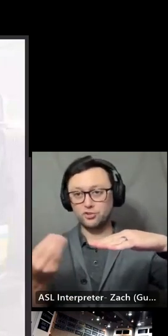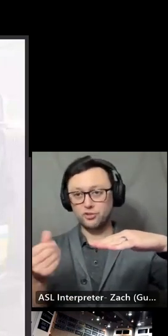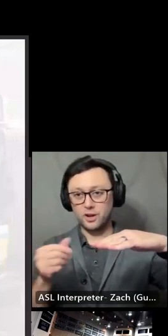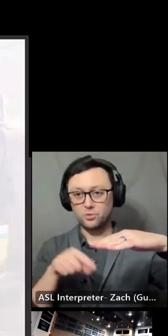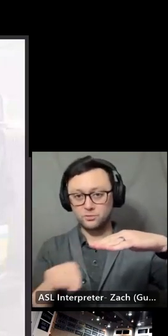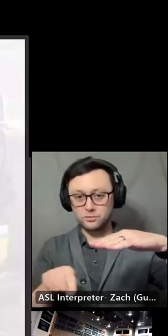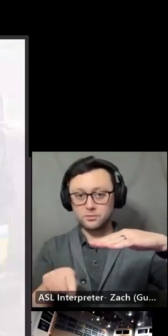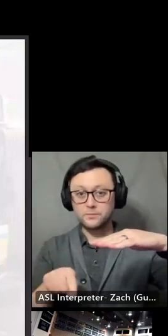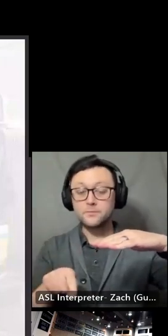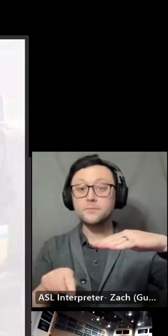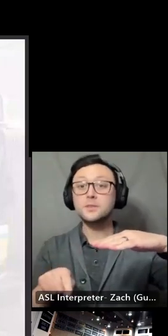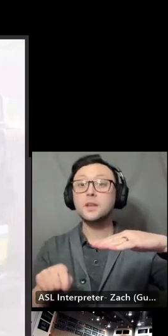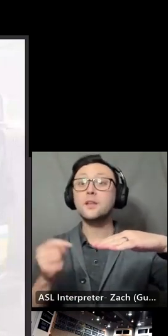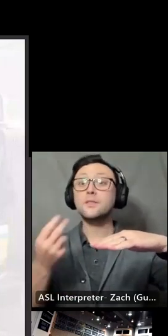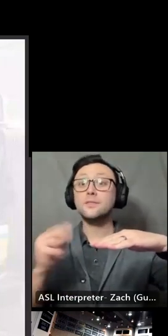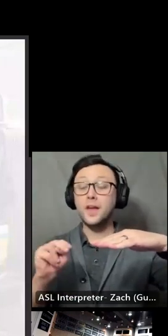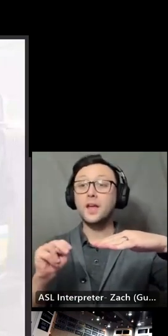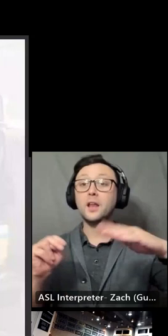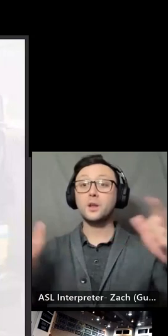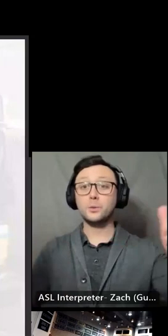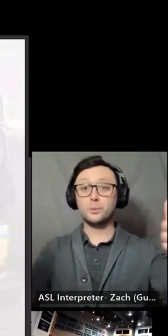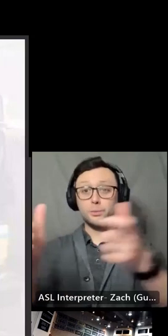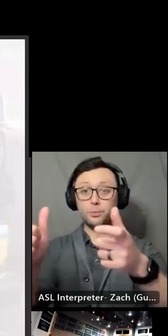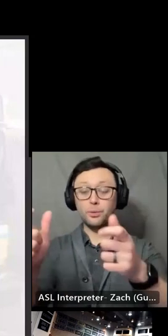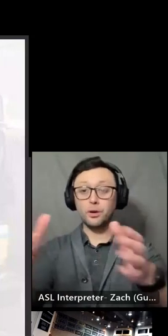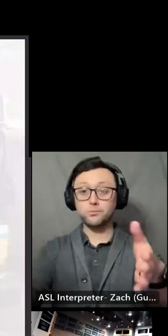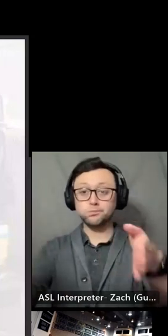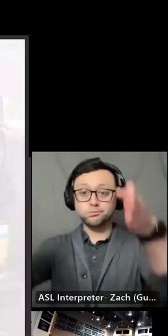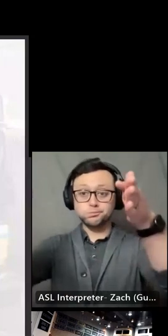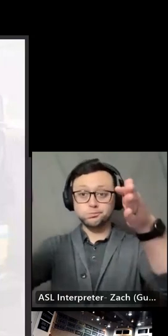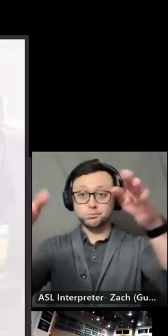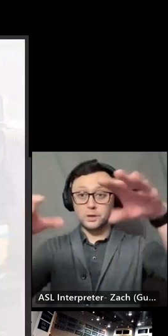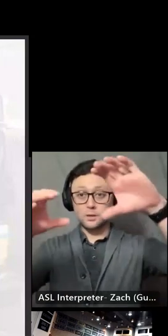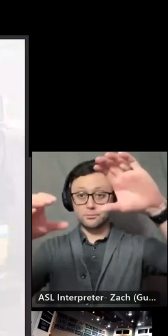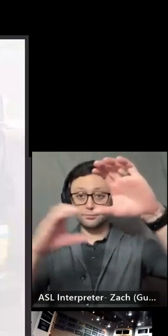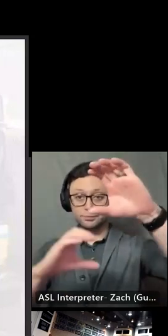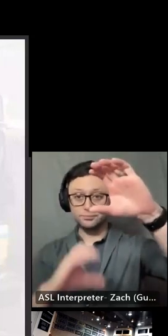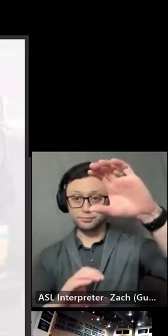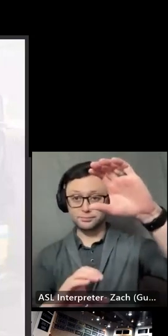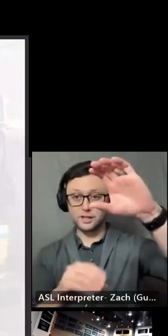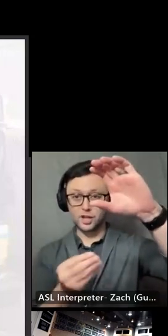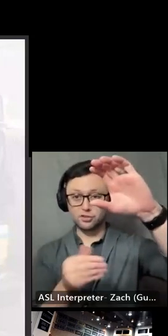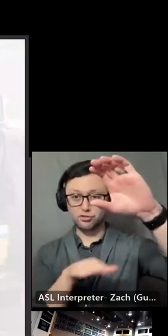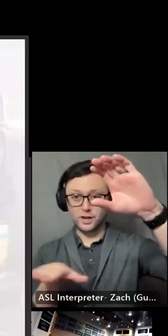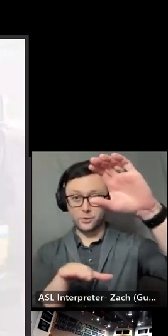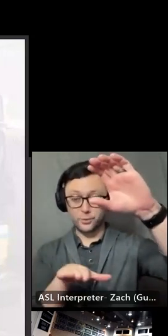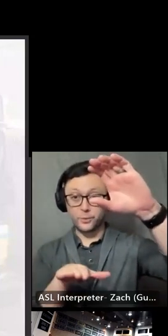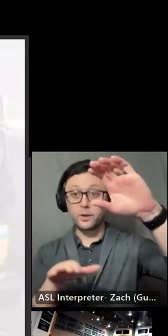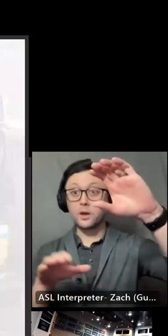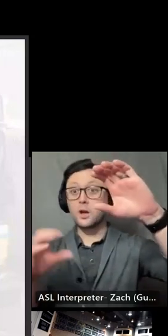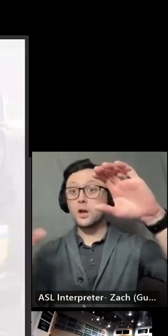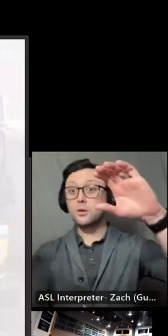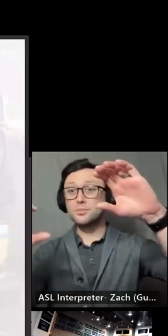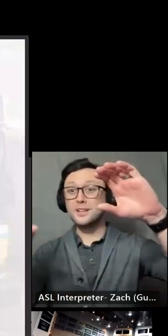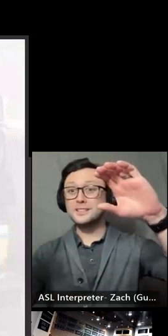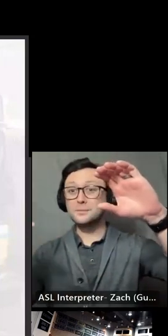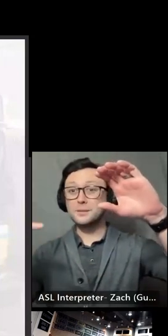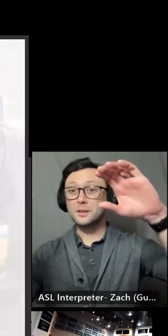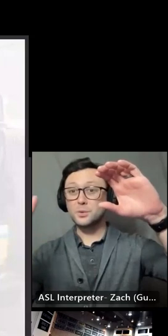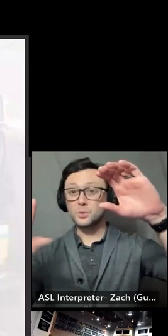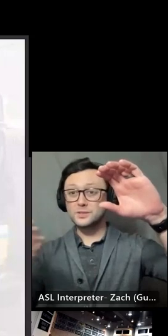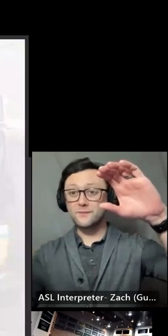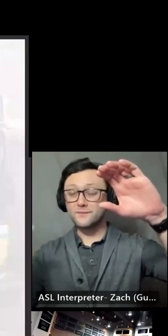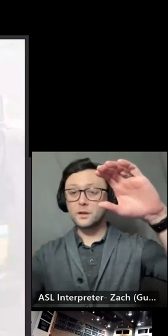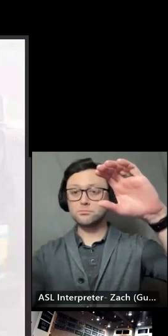can be used for open spaces. Yeah. And you don't need a second floor. It could be basically contained on the ground floor. The DPW site